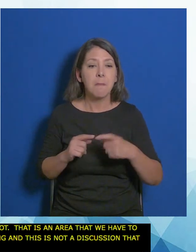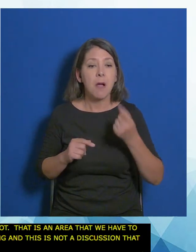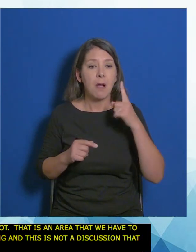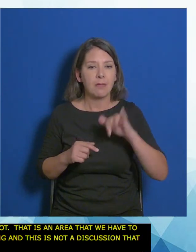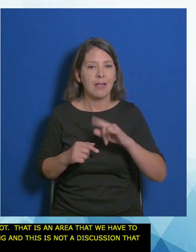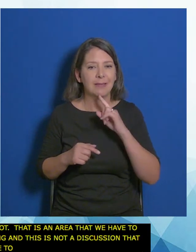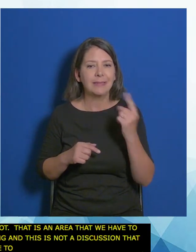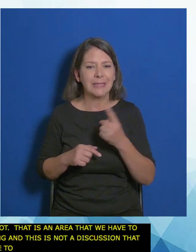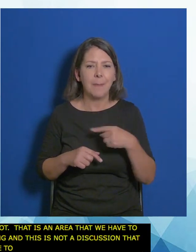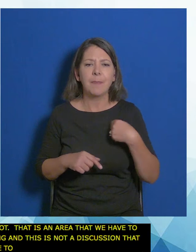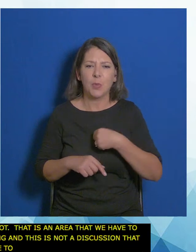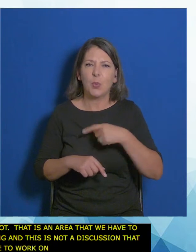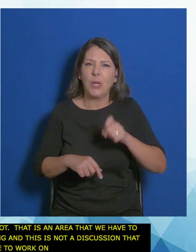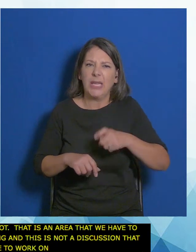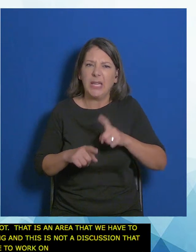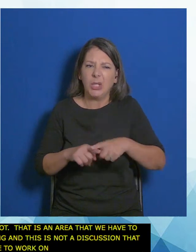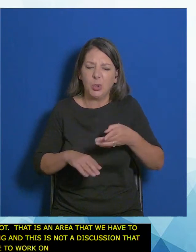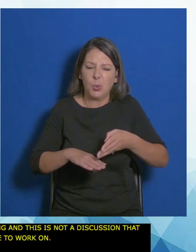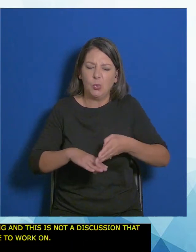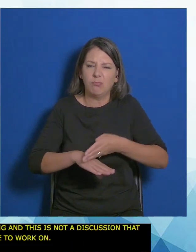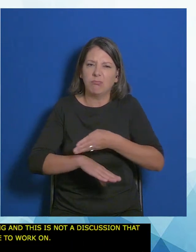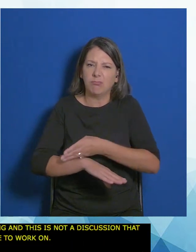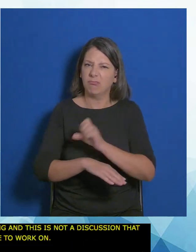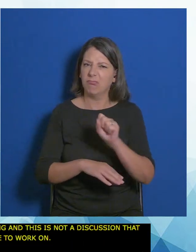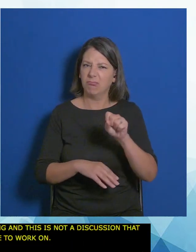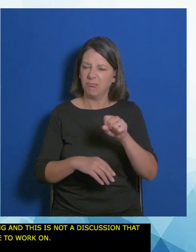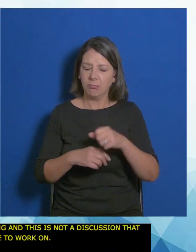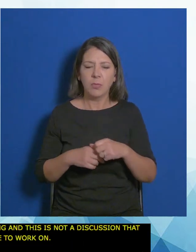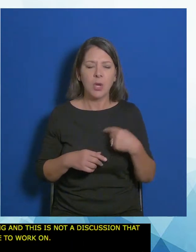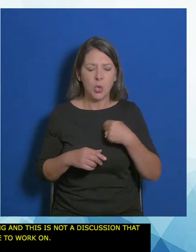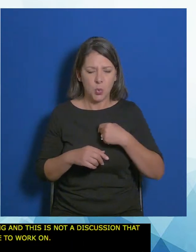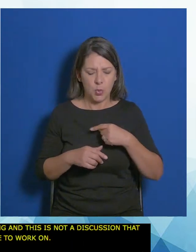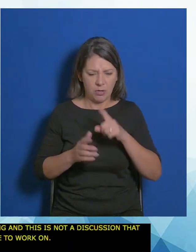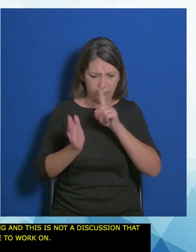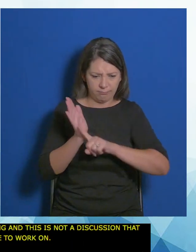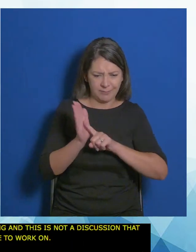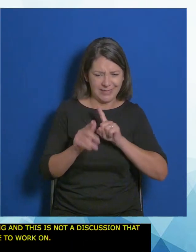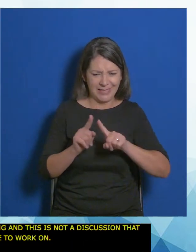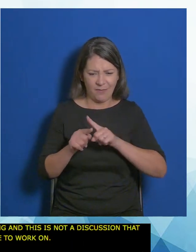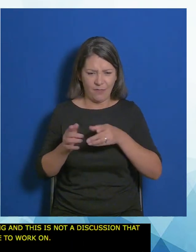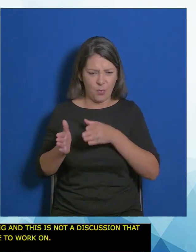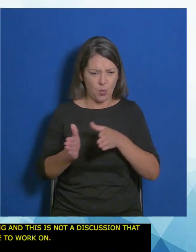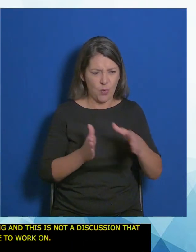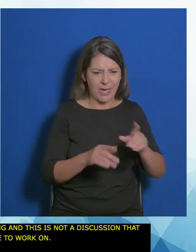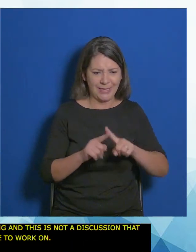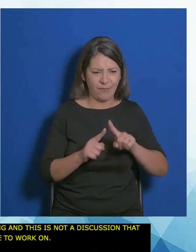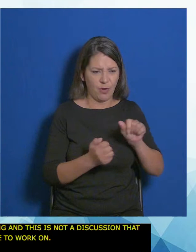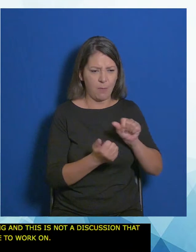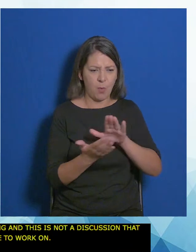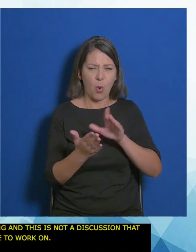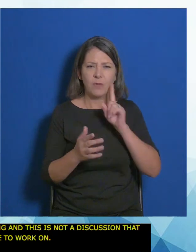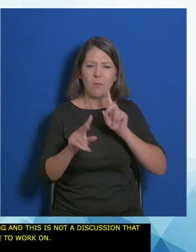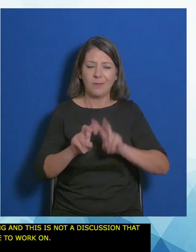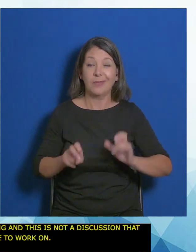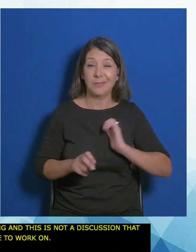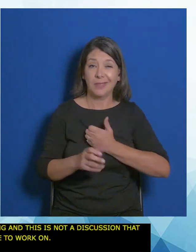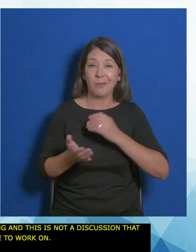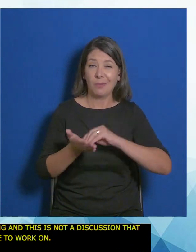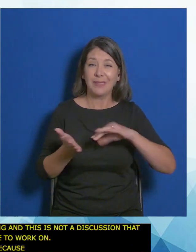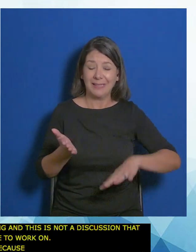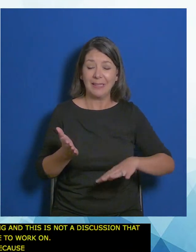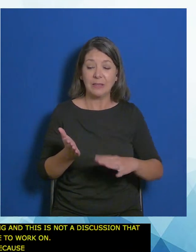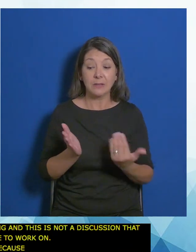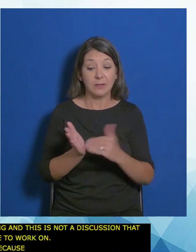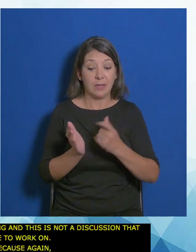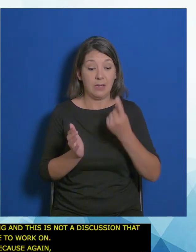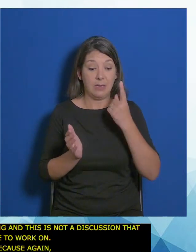on, as well as looking at different ways to assess our kids, because again, Our